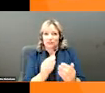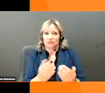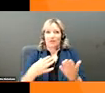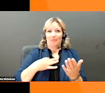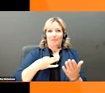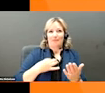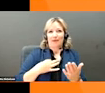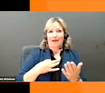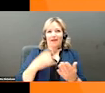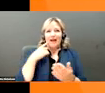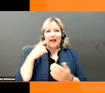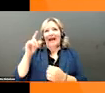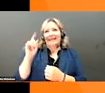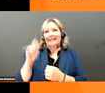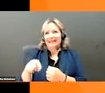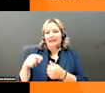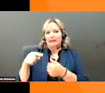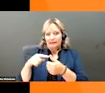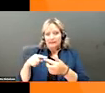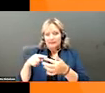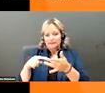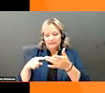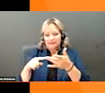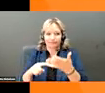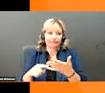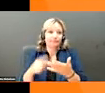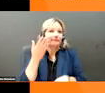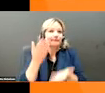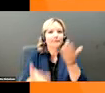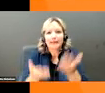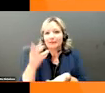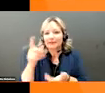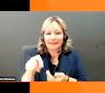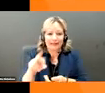I going to need reference letters? Am I going to,